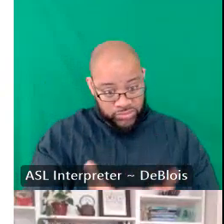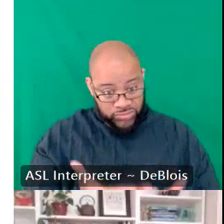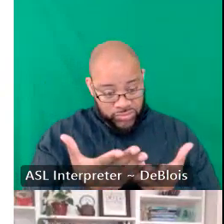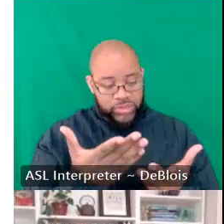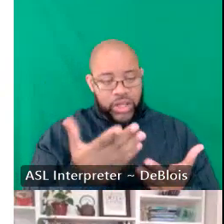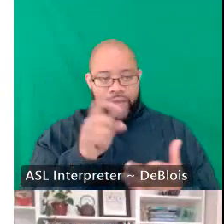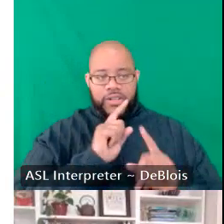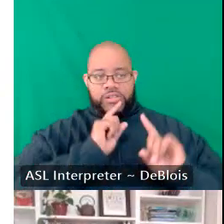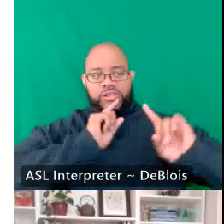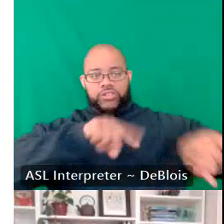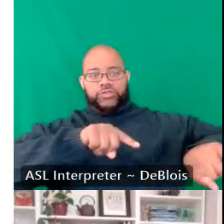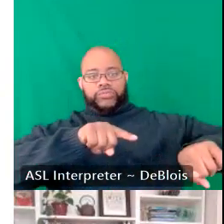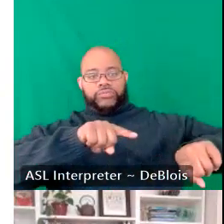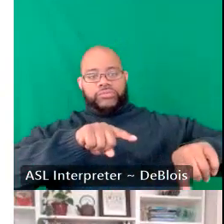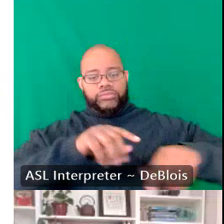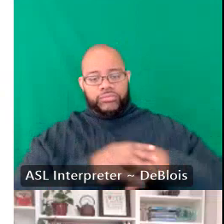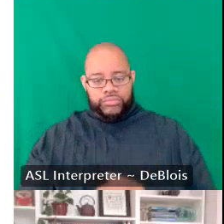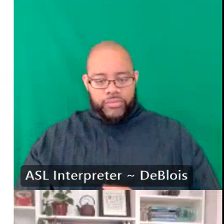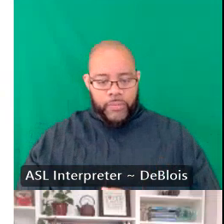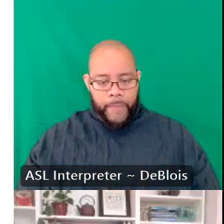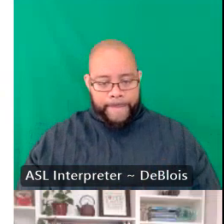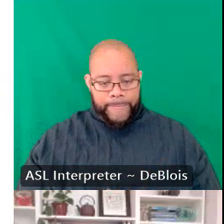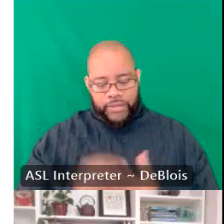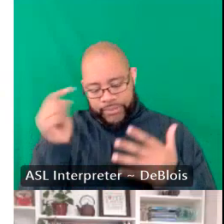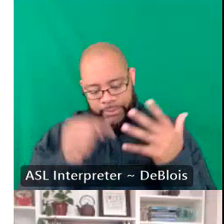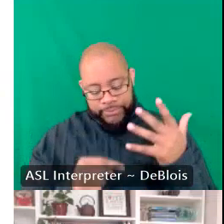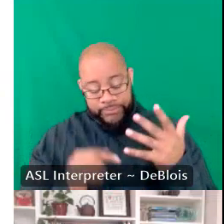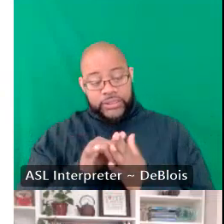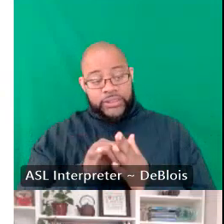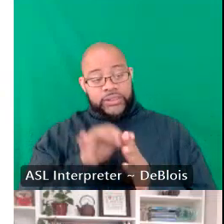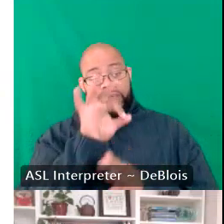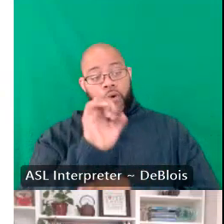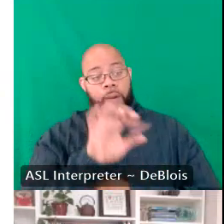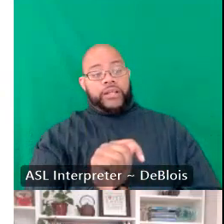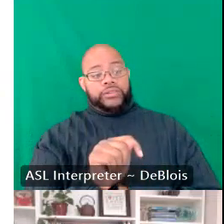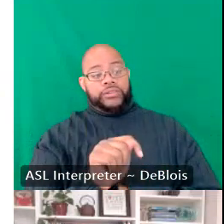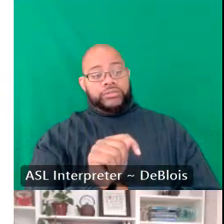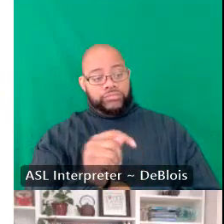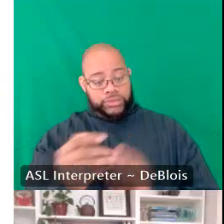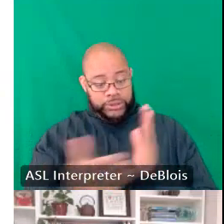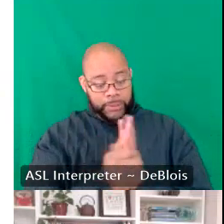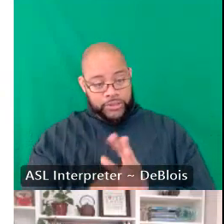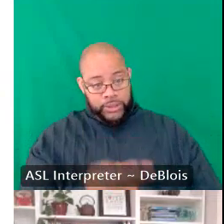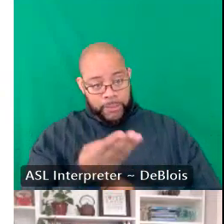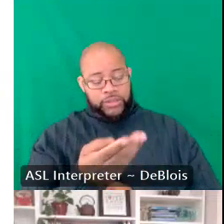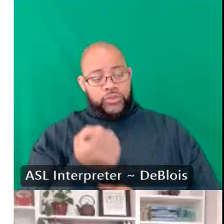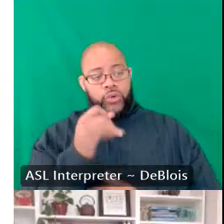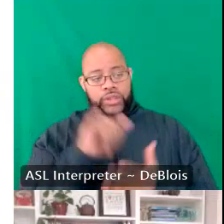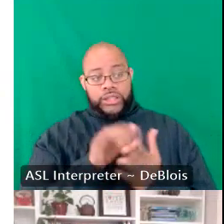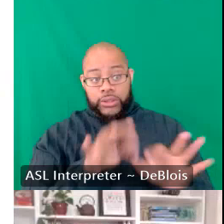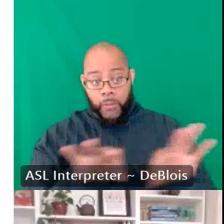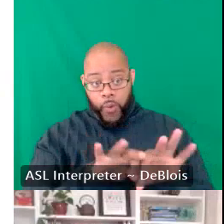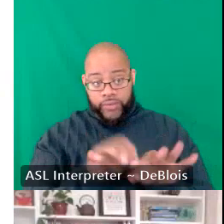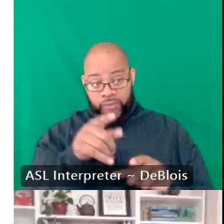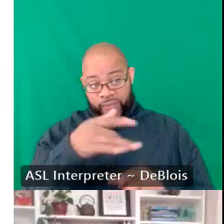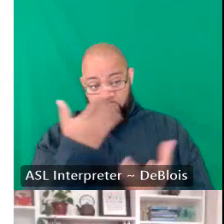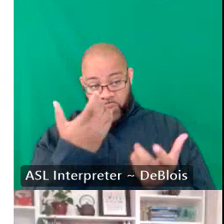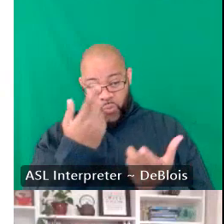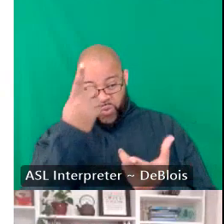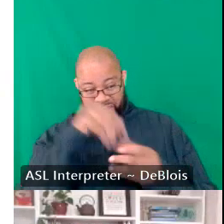answer, right? X, Y, and Z. Here's the format that a supplemental is submitted in. So it behooves you, if you feel like you are in one of